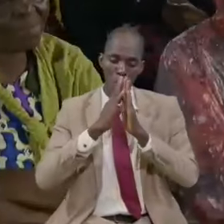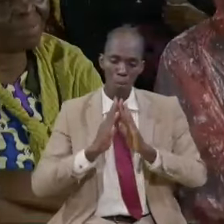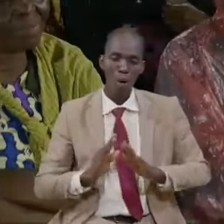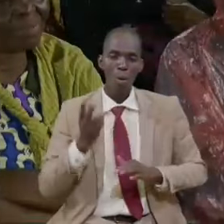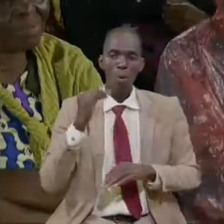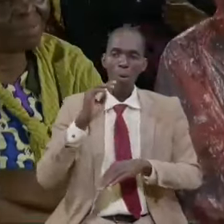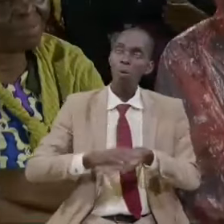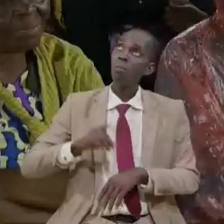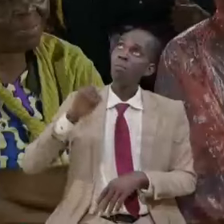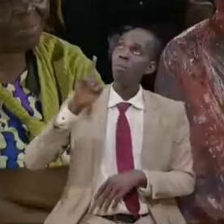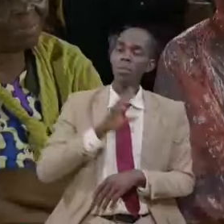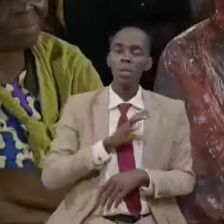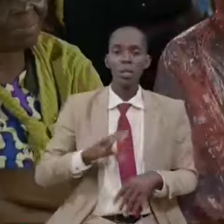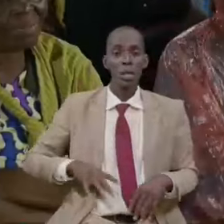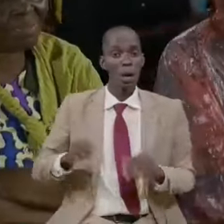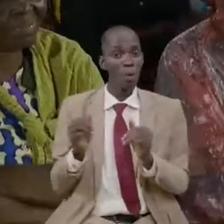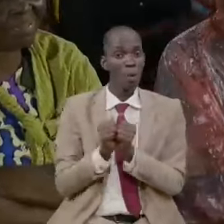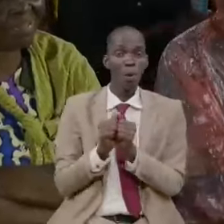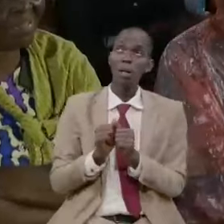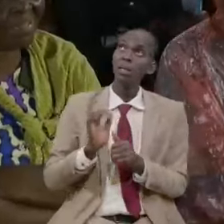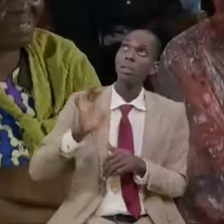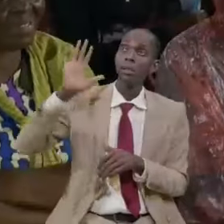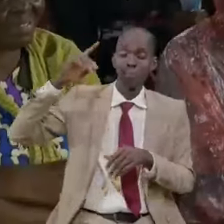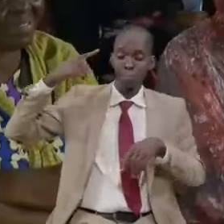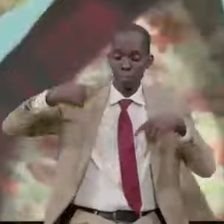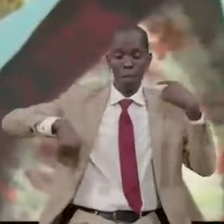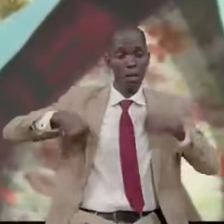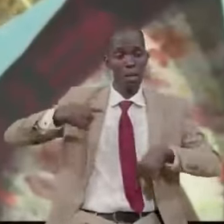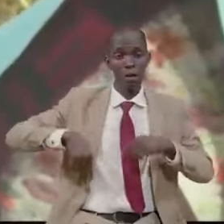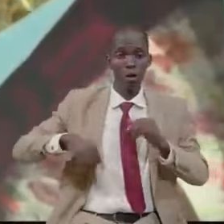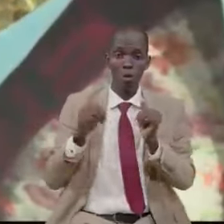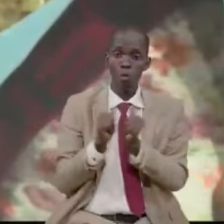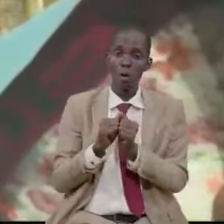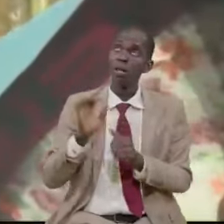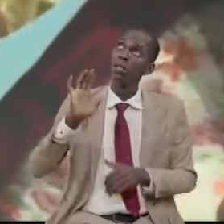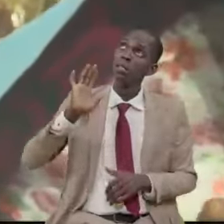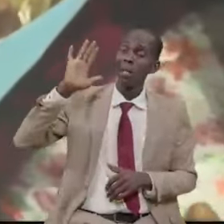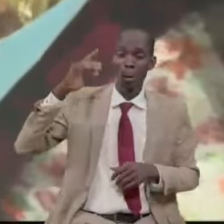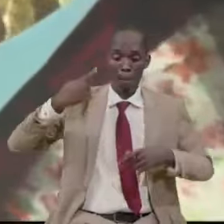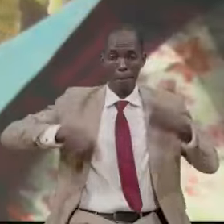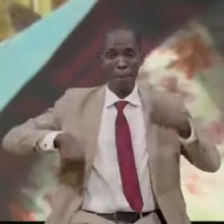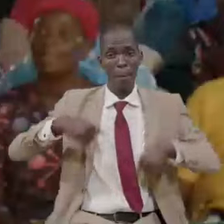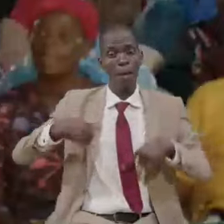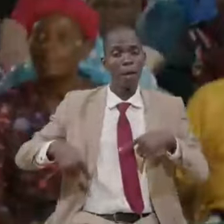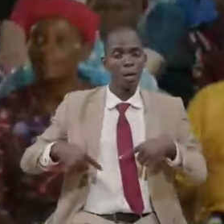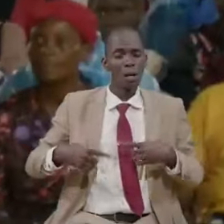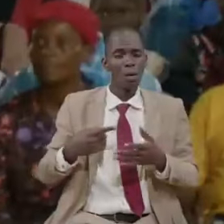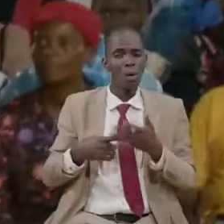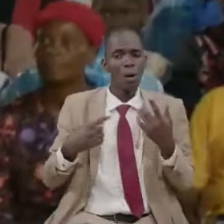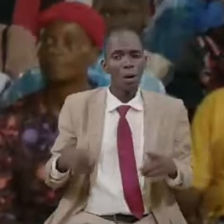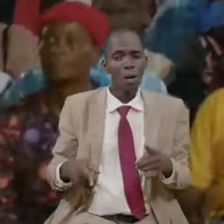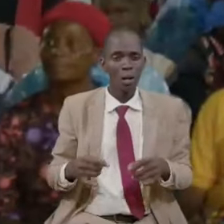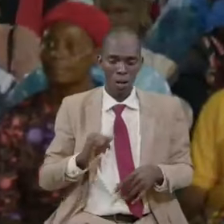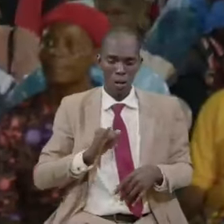his stripes, and with his stripes, and with his stripes,